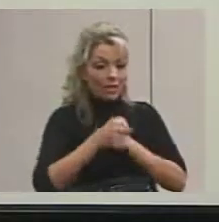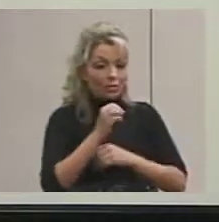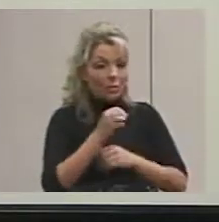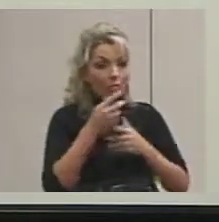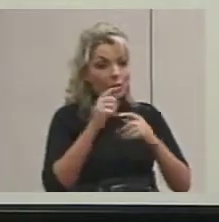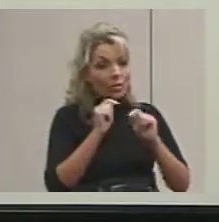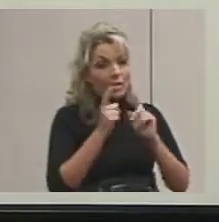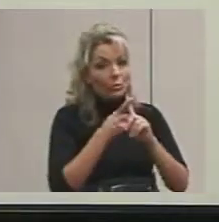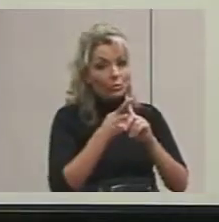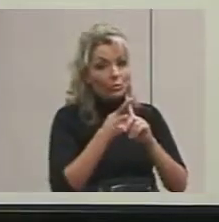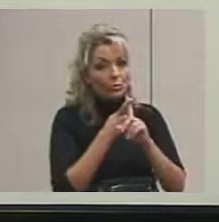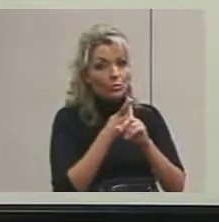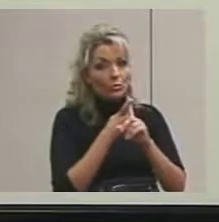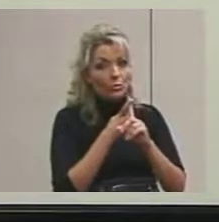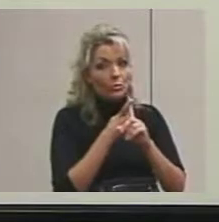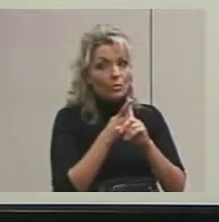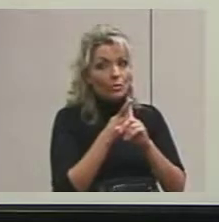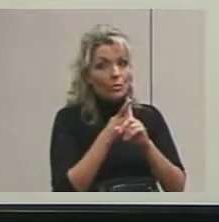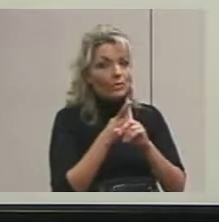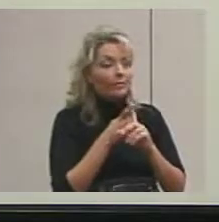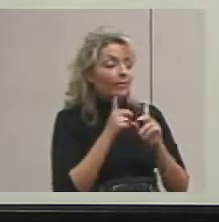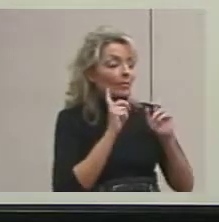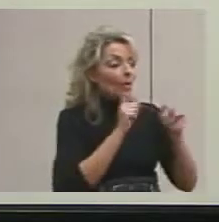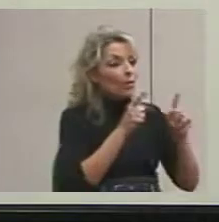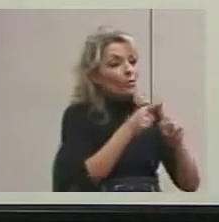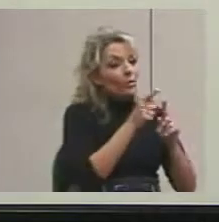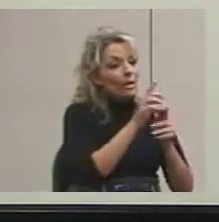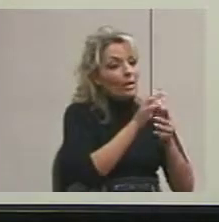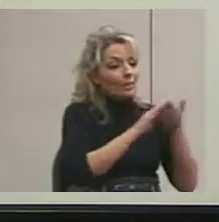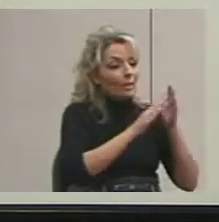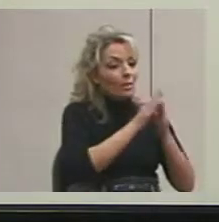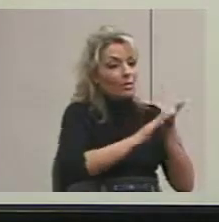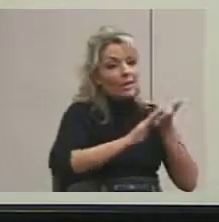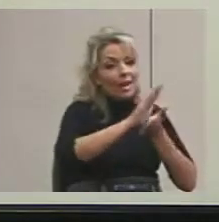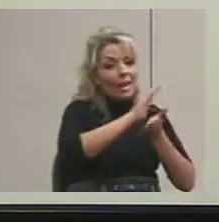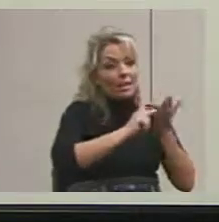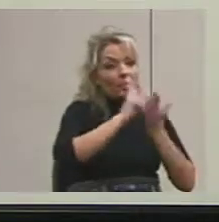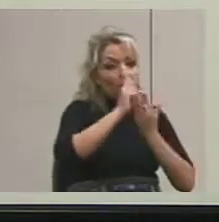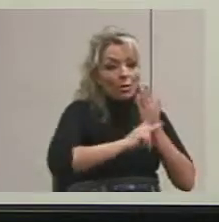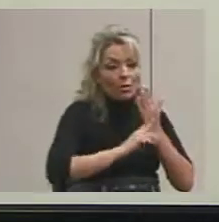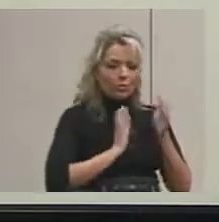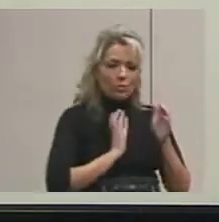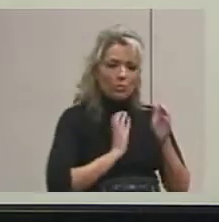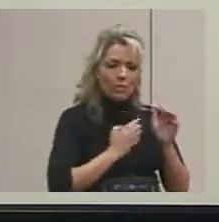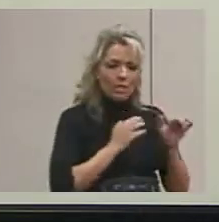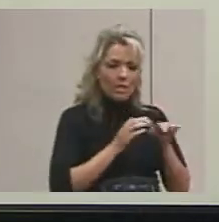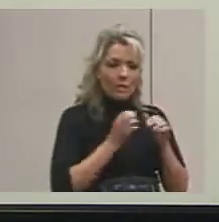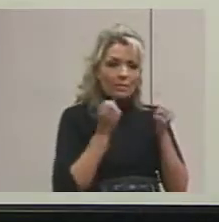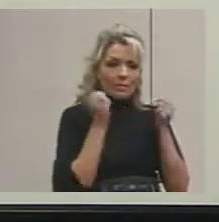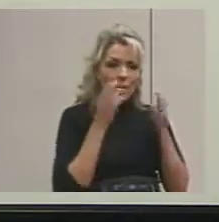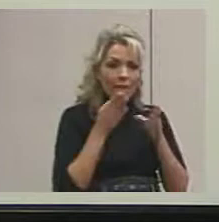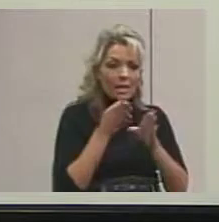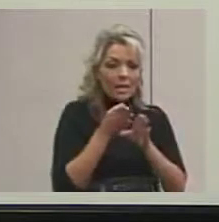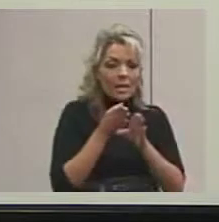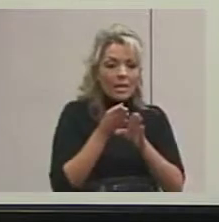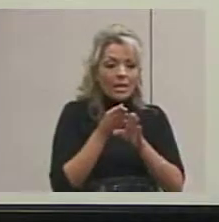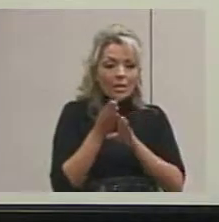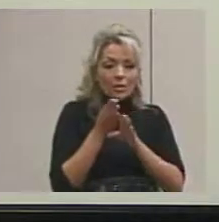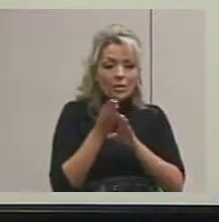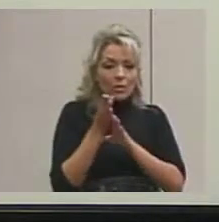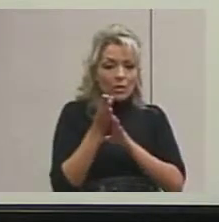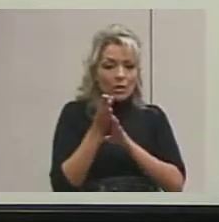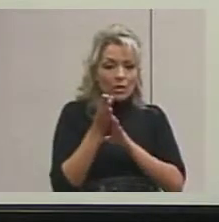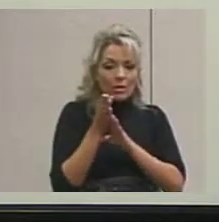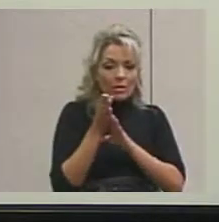try to visit the community college programs, and we've done a lot of career exploration already in that area. He's had that culinary dream since he came to us, so